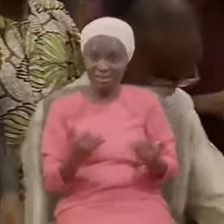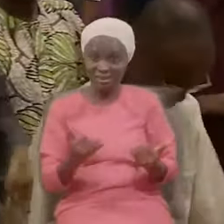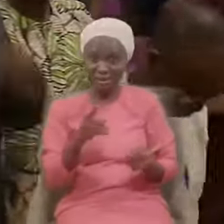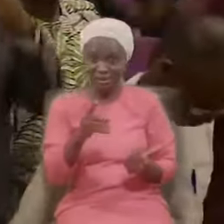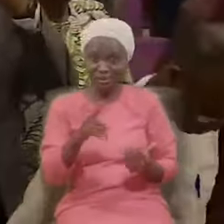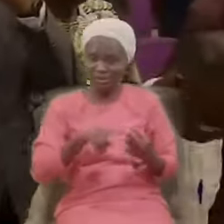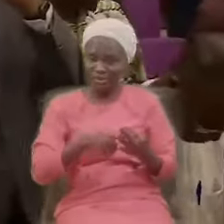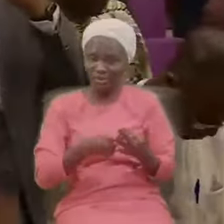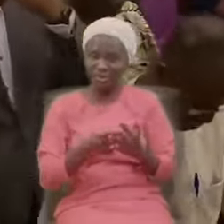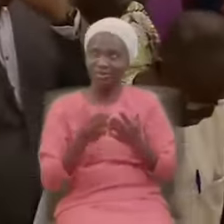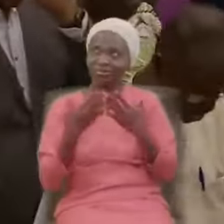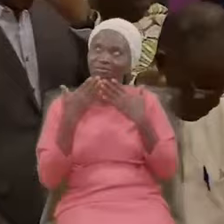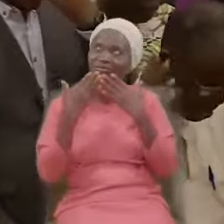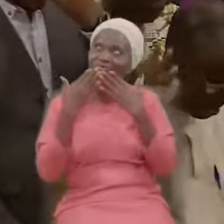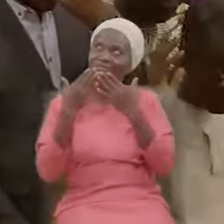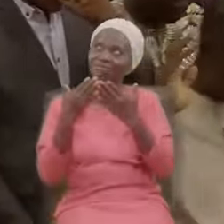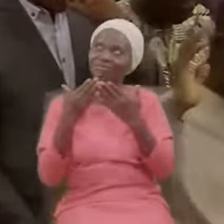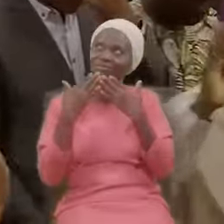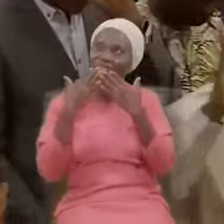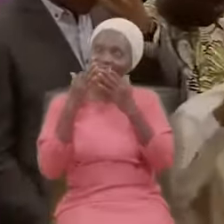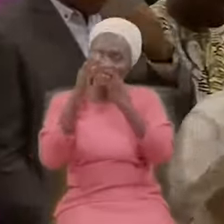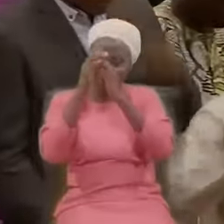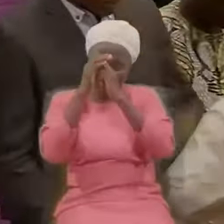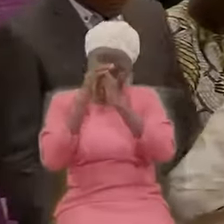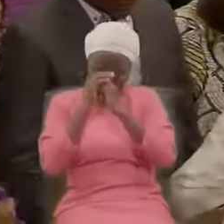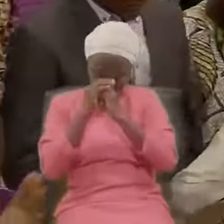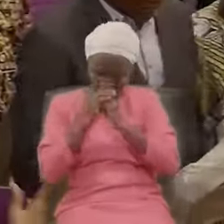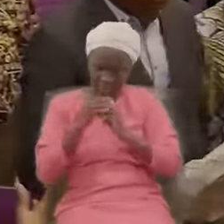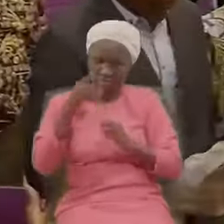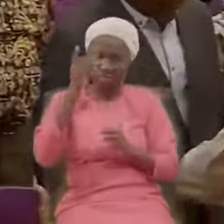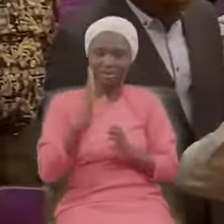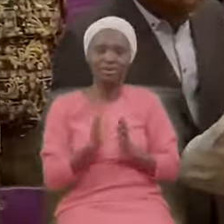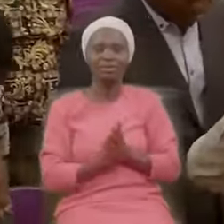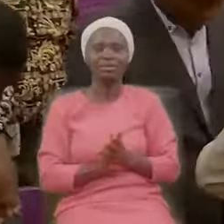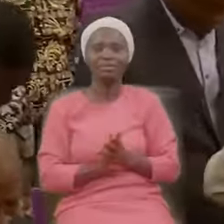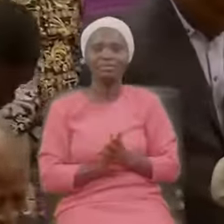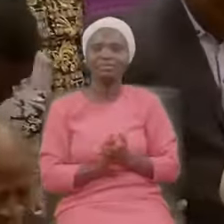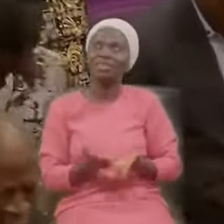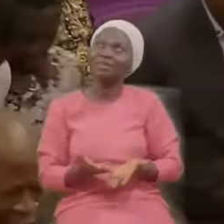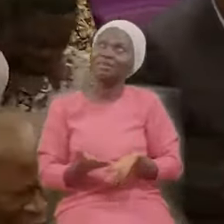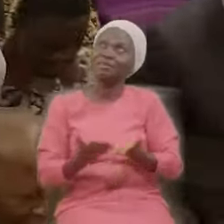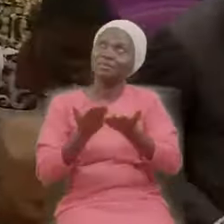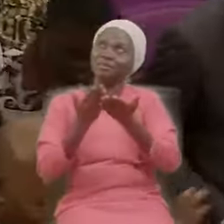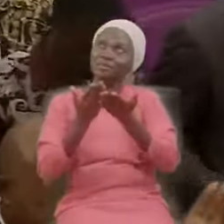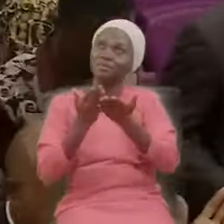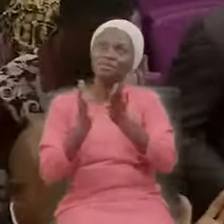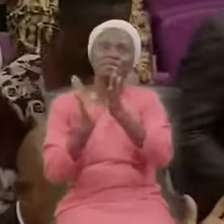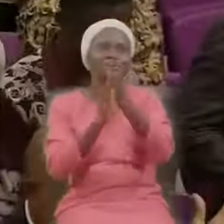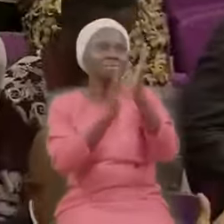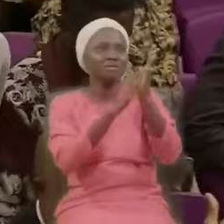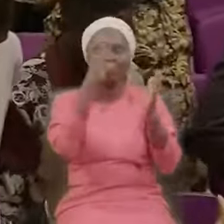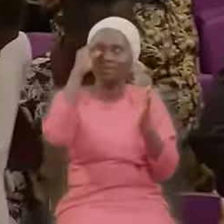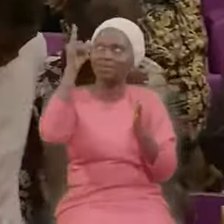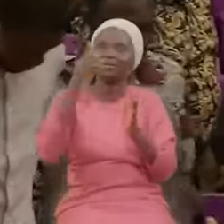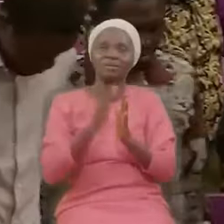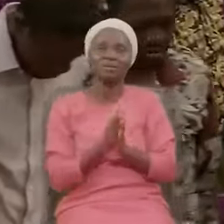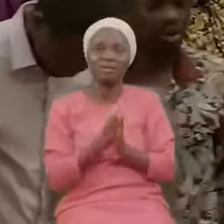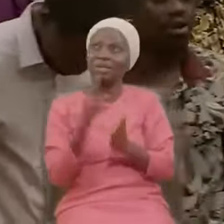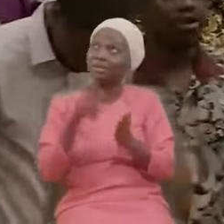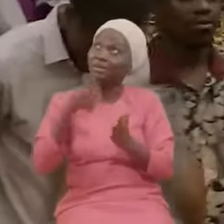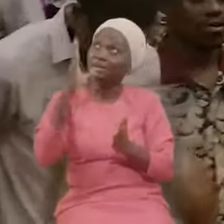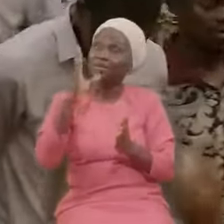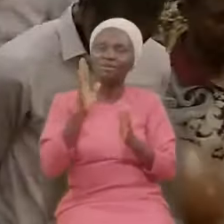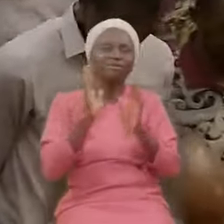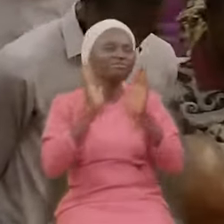worship the Lord. Magnify Him. Exalt Him. This God is